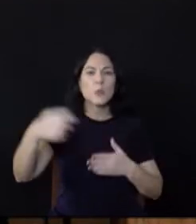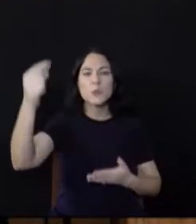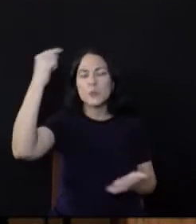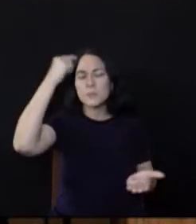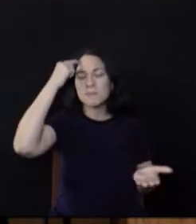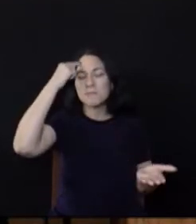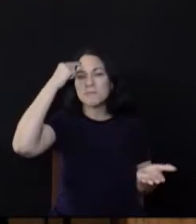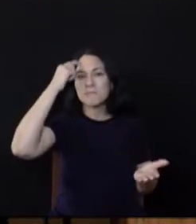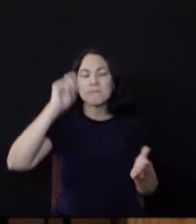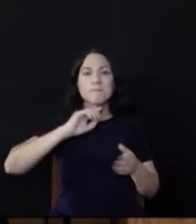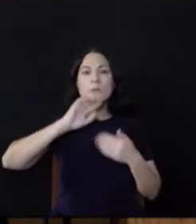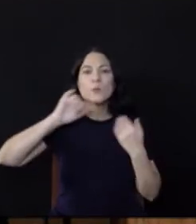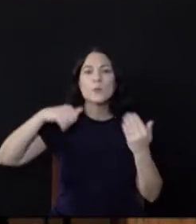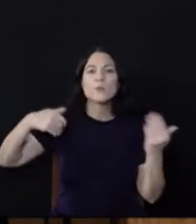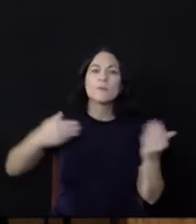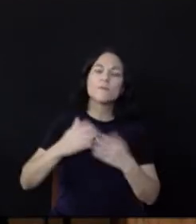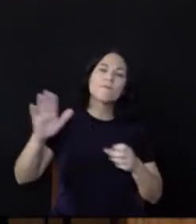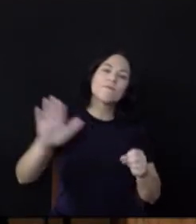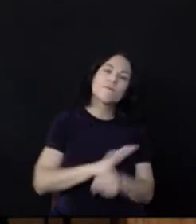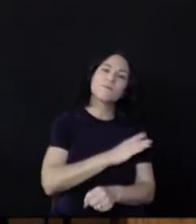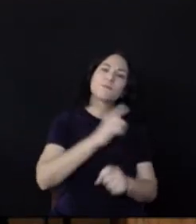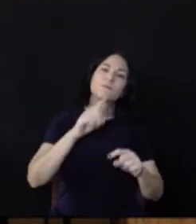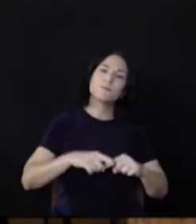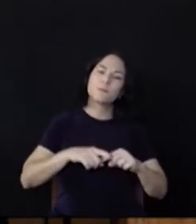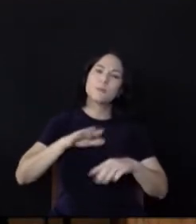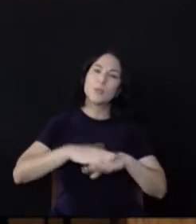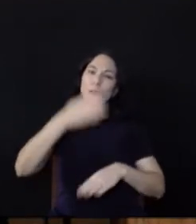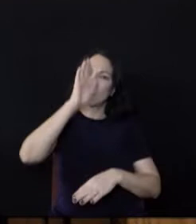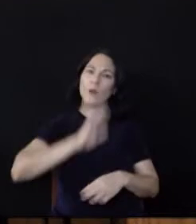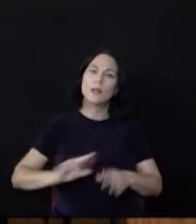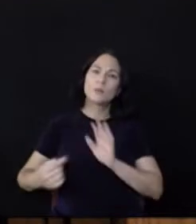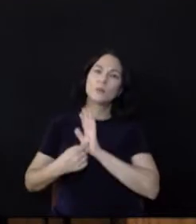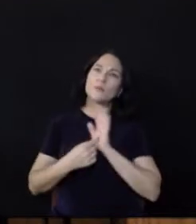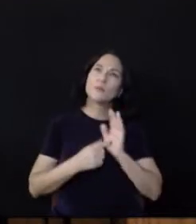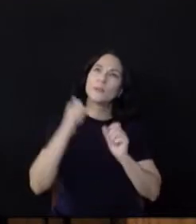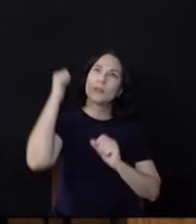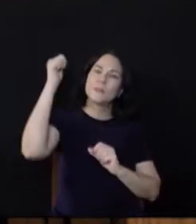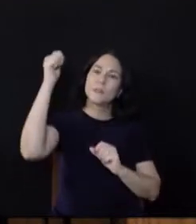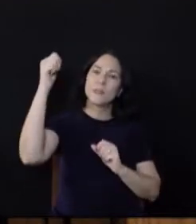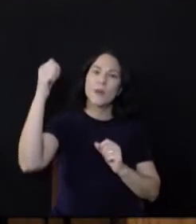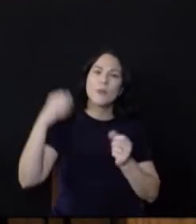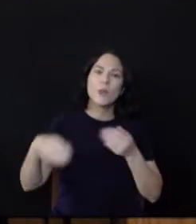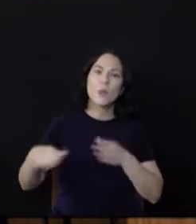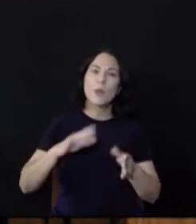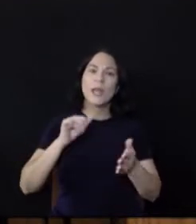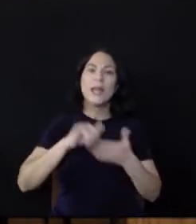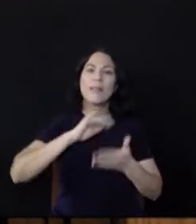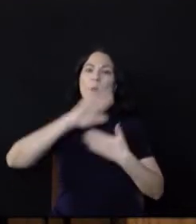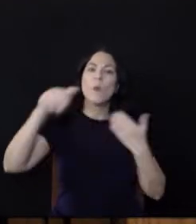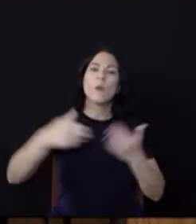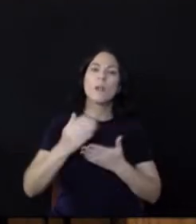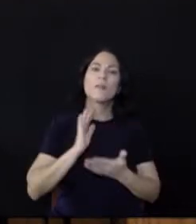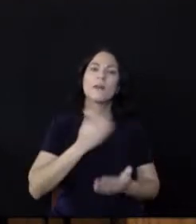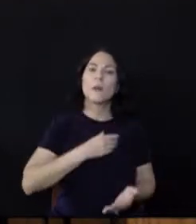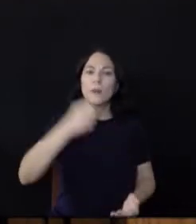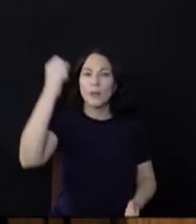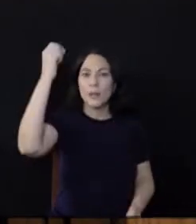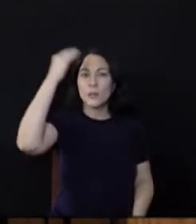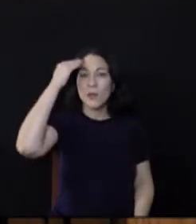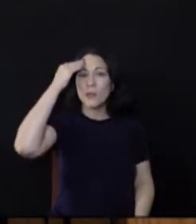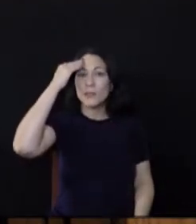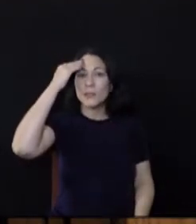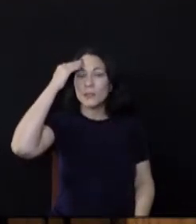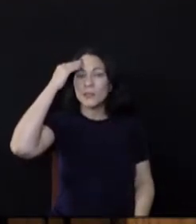We are utterly dependent upon God to reveal himself to us in such a way that all of our knowledge